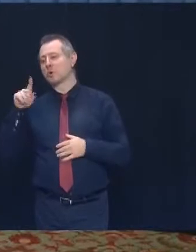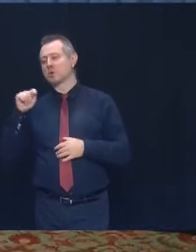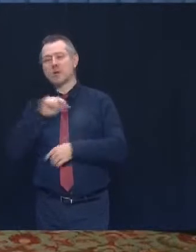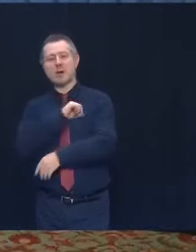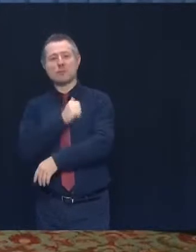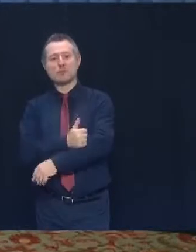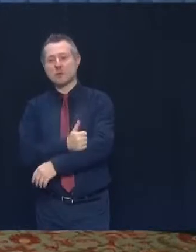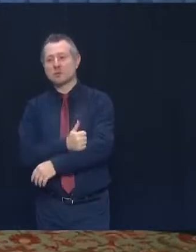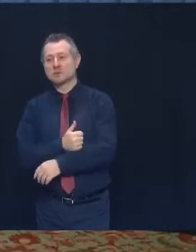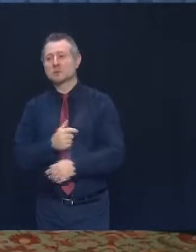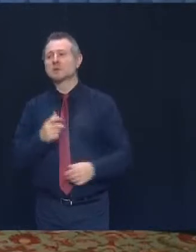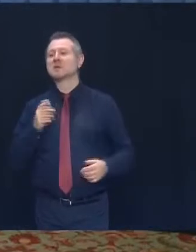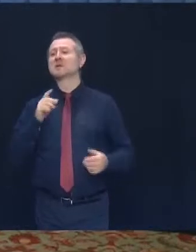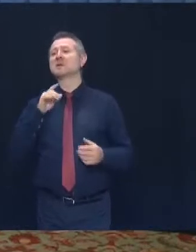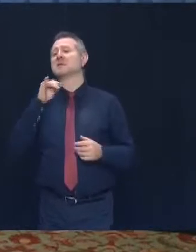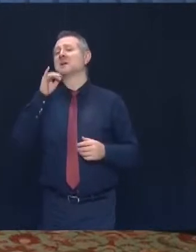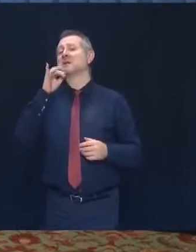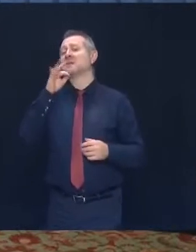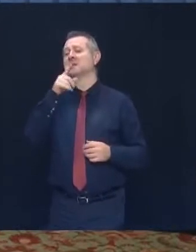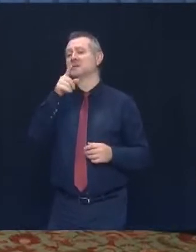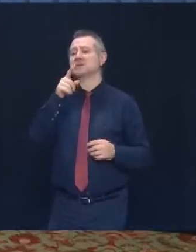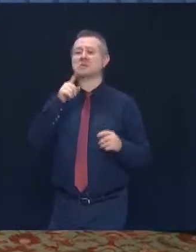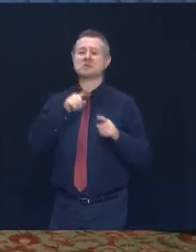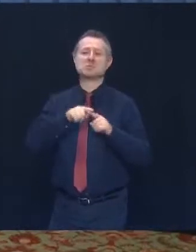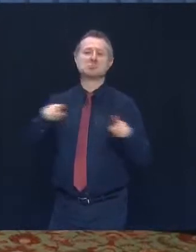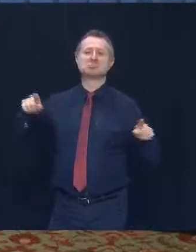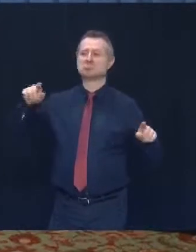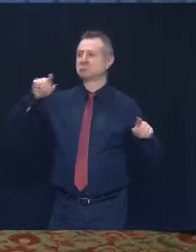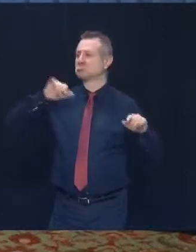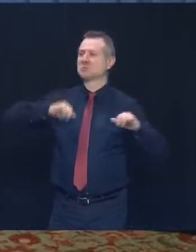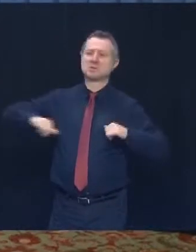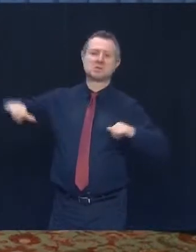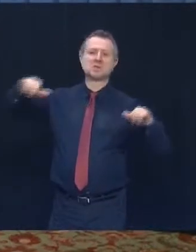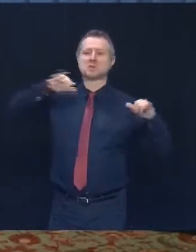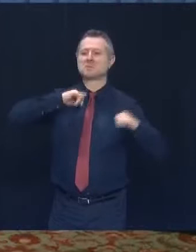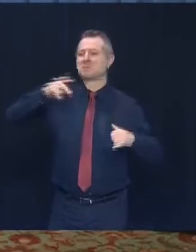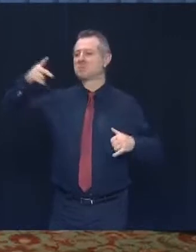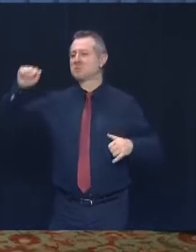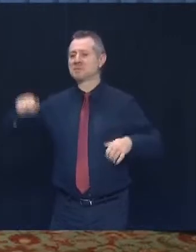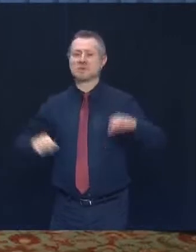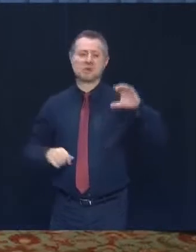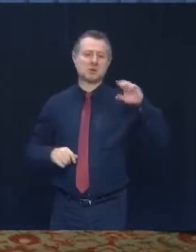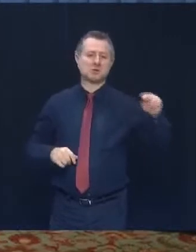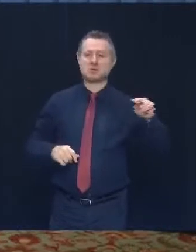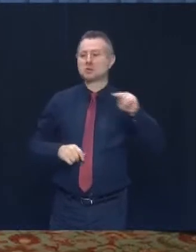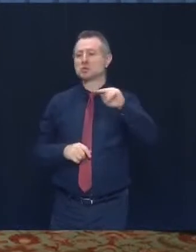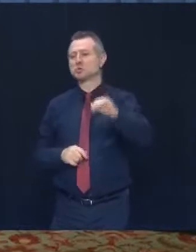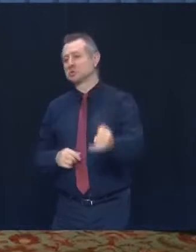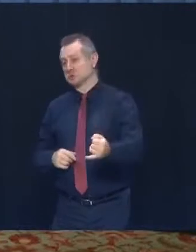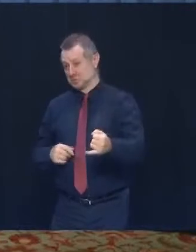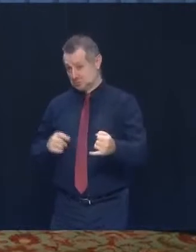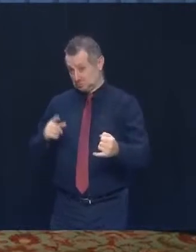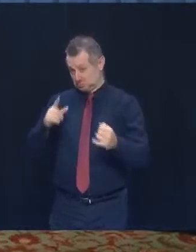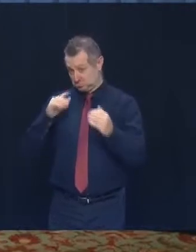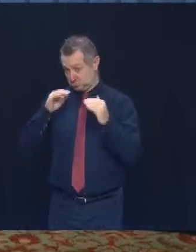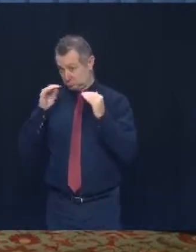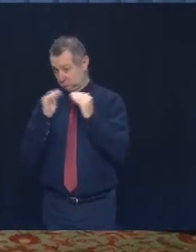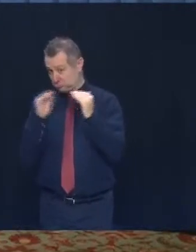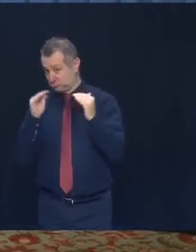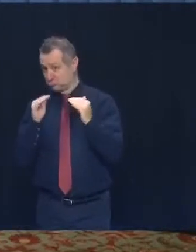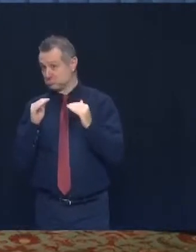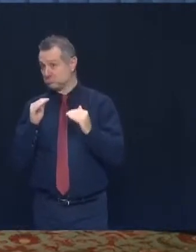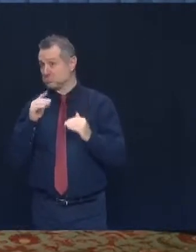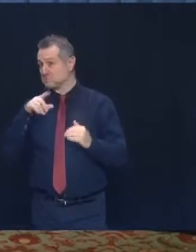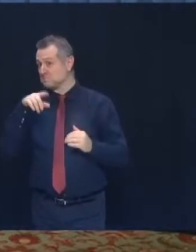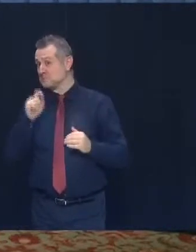standard where Pennsylvania, Connecticut, and New Jersey meet your thresholds that were forcing people under penalty of